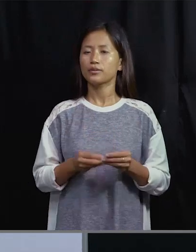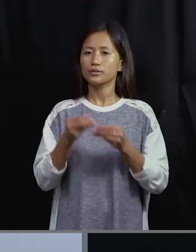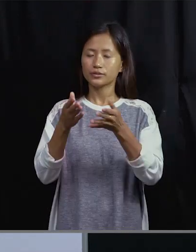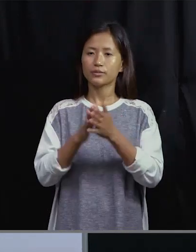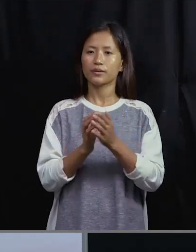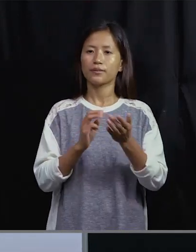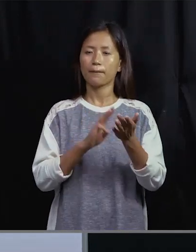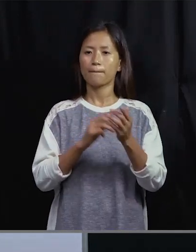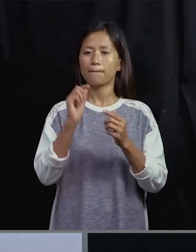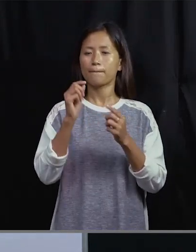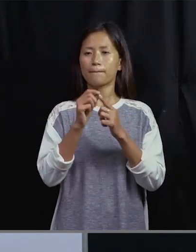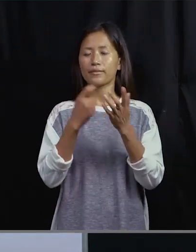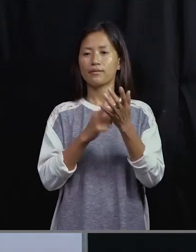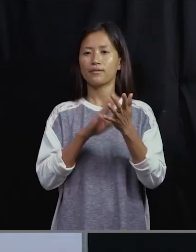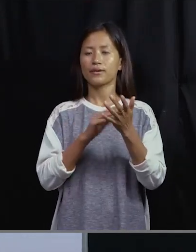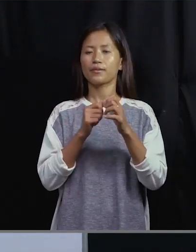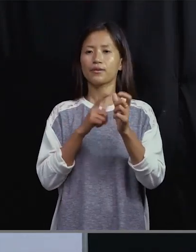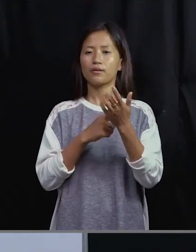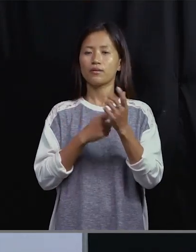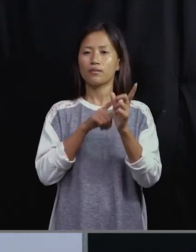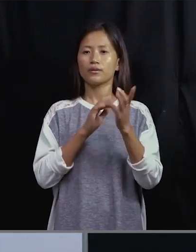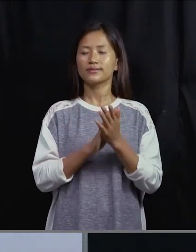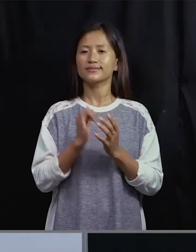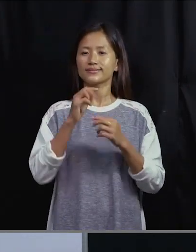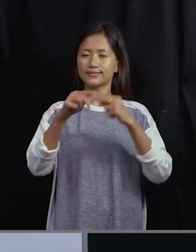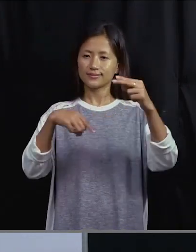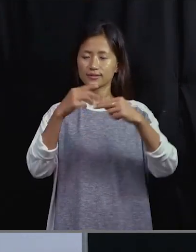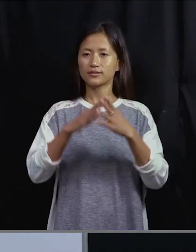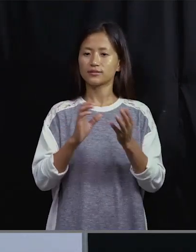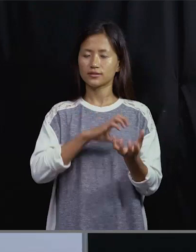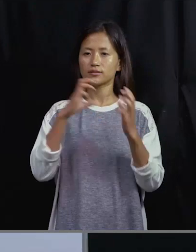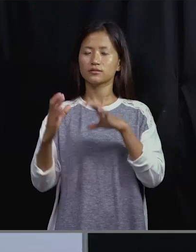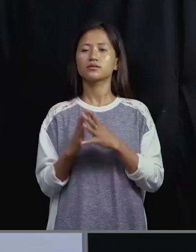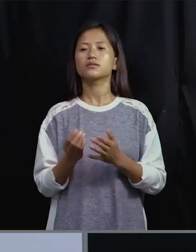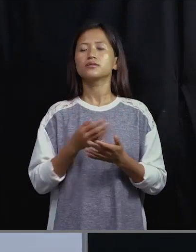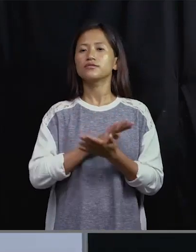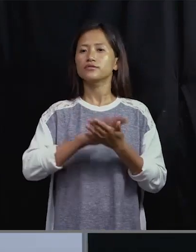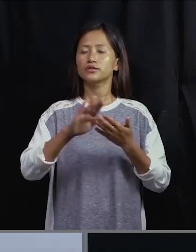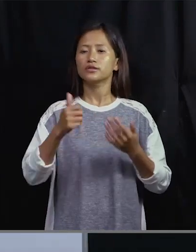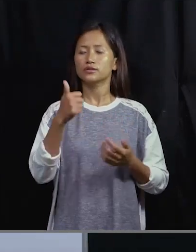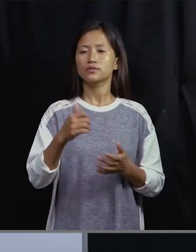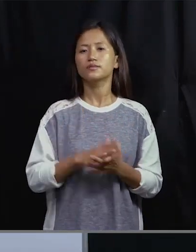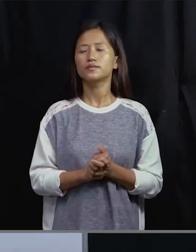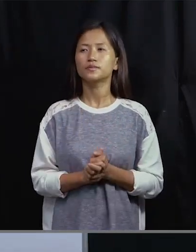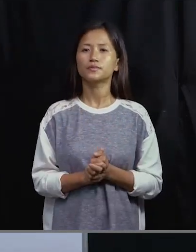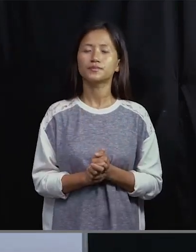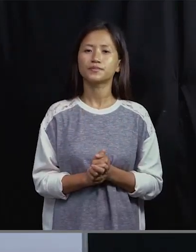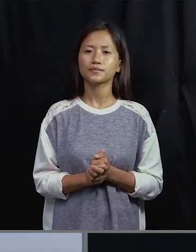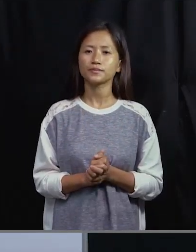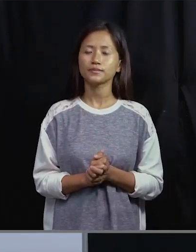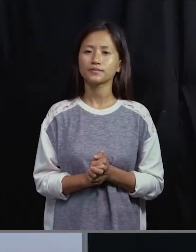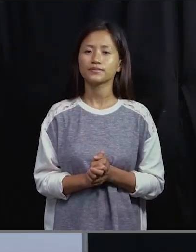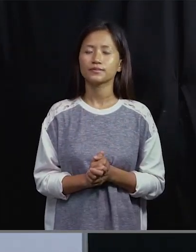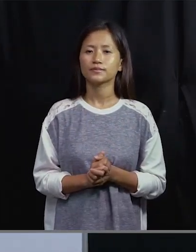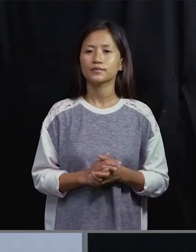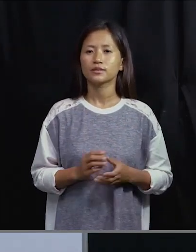raw materials which are produced by the primary industries changes them into finished good. You got to see that? Are produced,